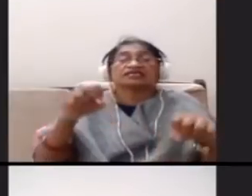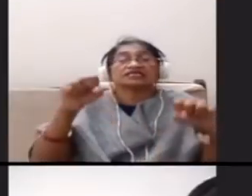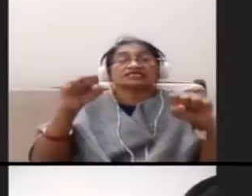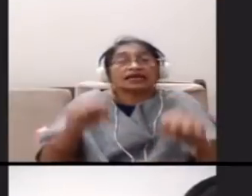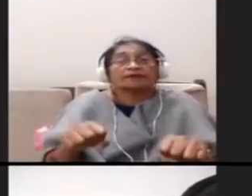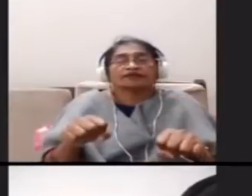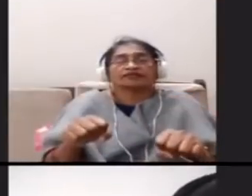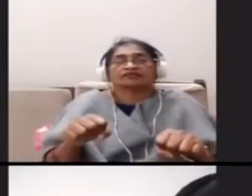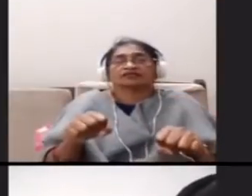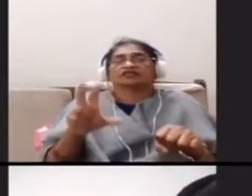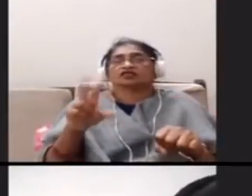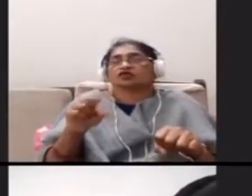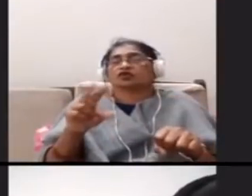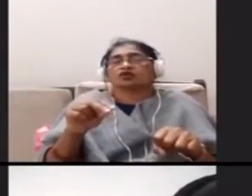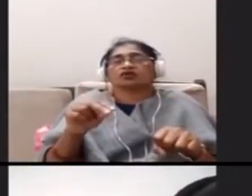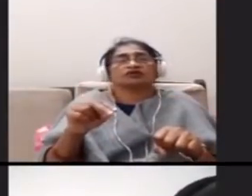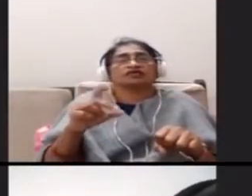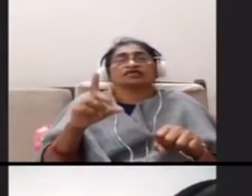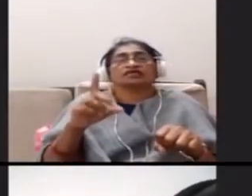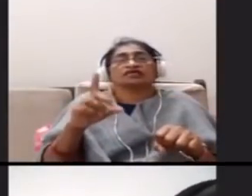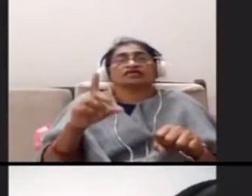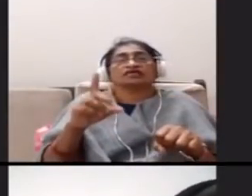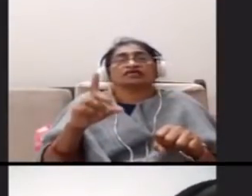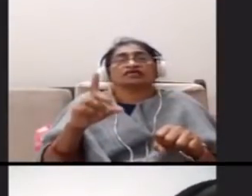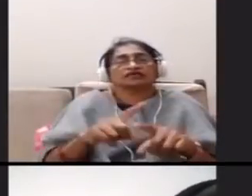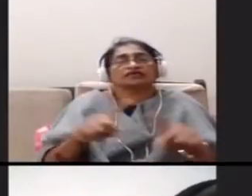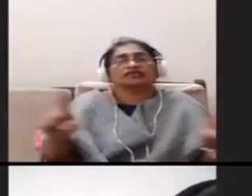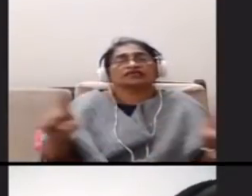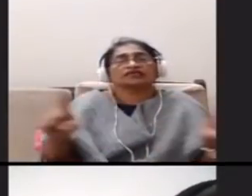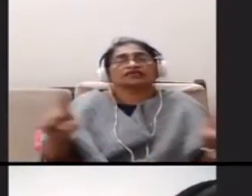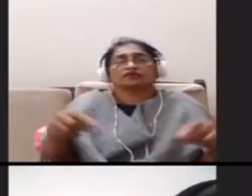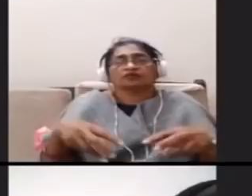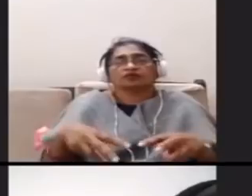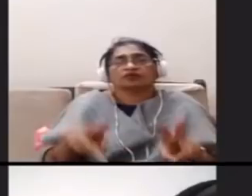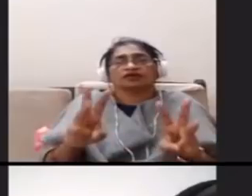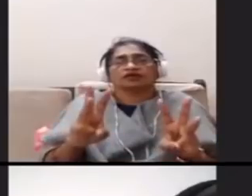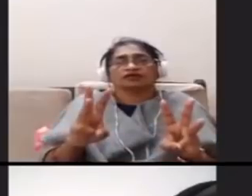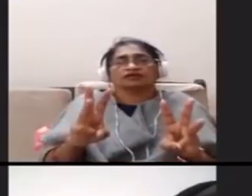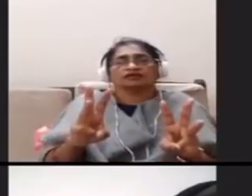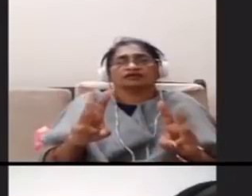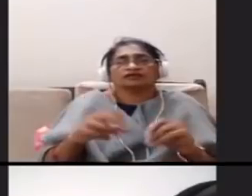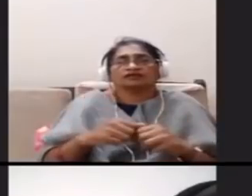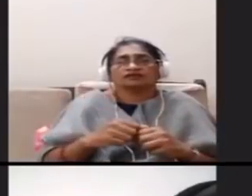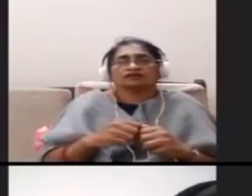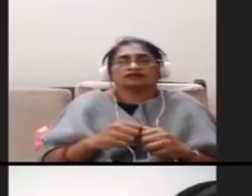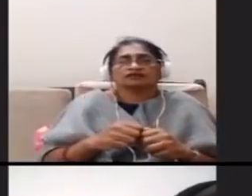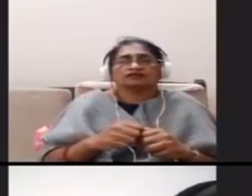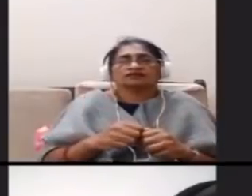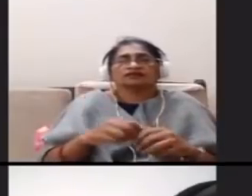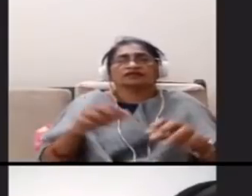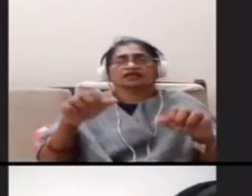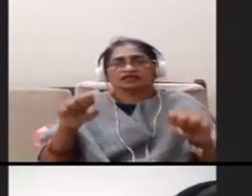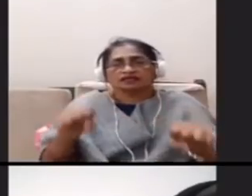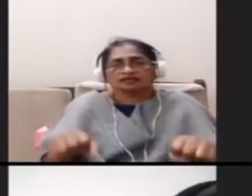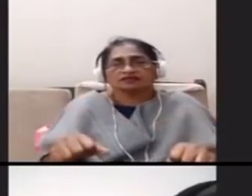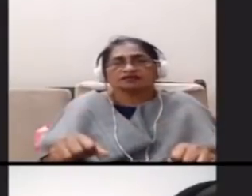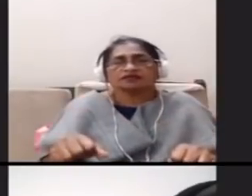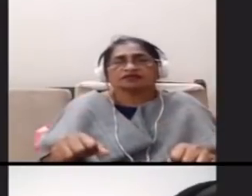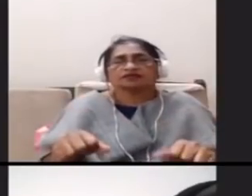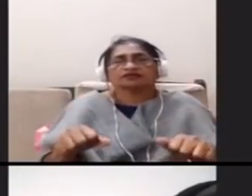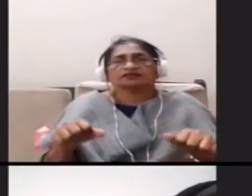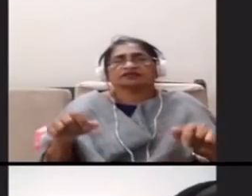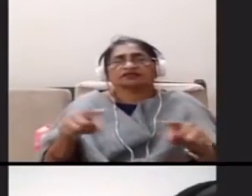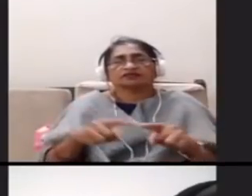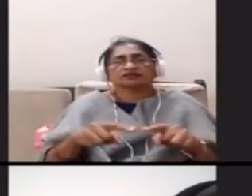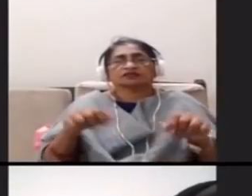not disability, it's like an oxymoron, because in the name, in the nomenclature, disability itself is not being able